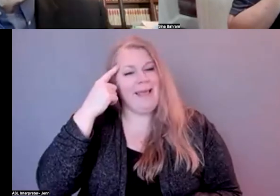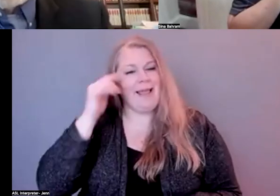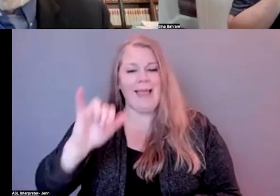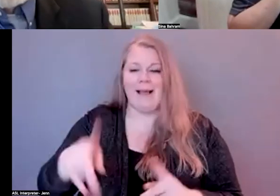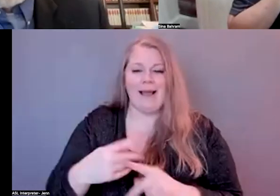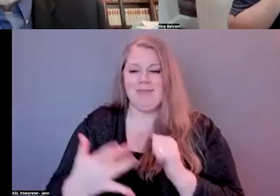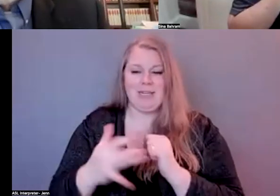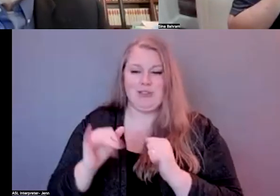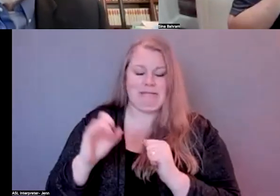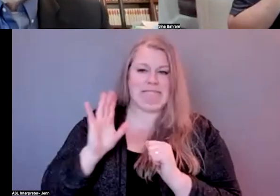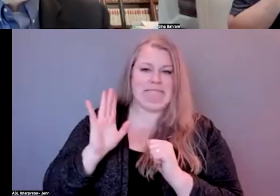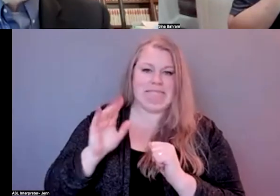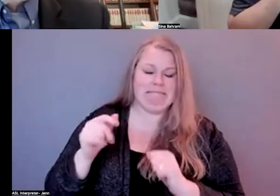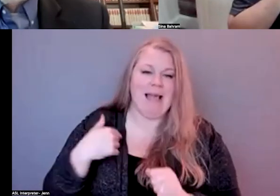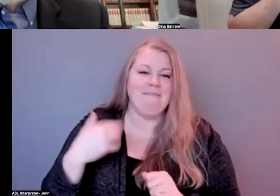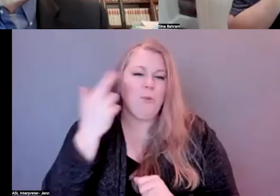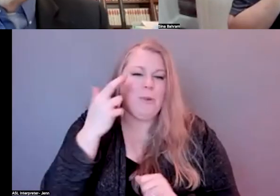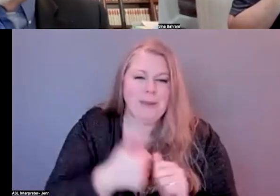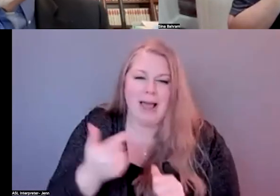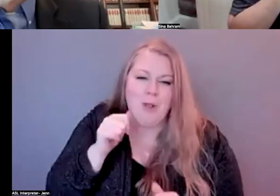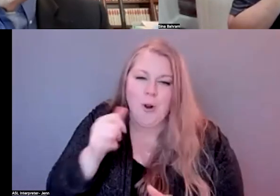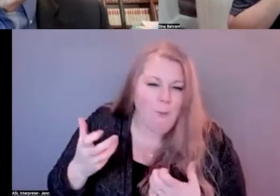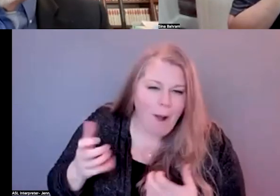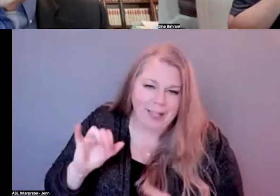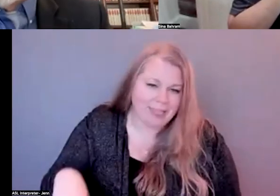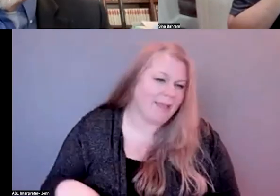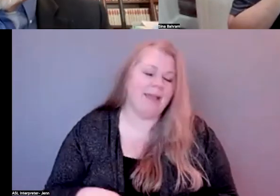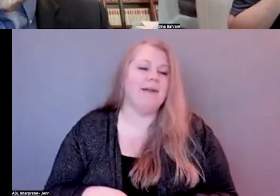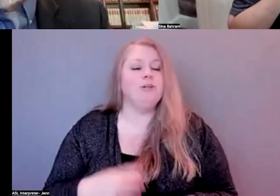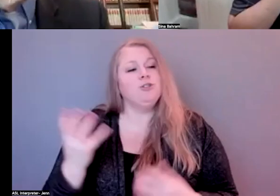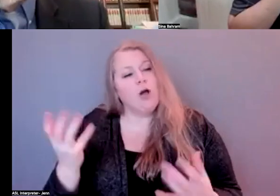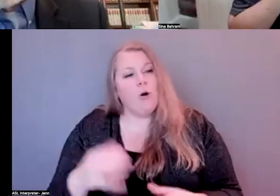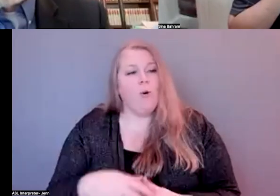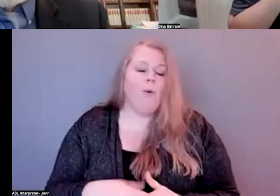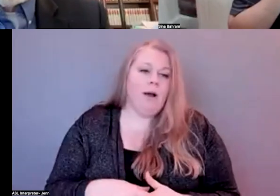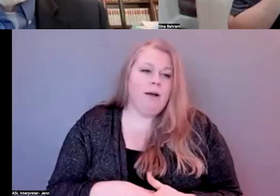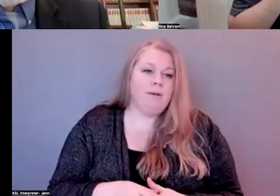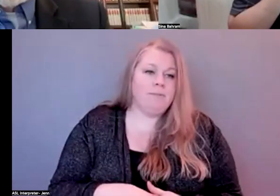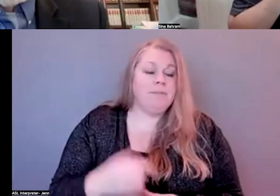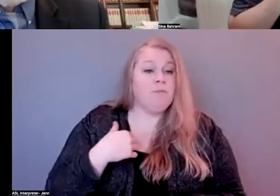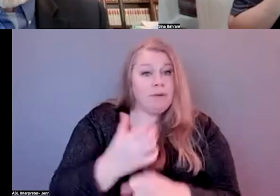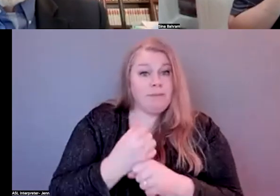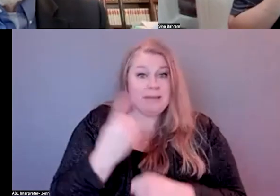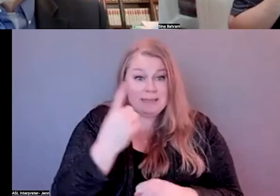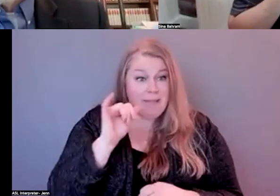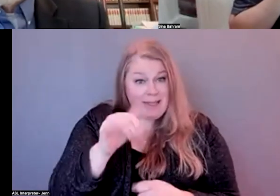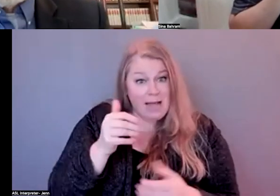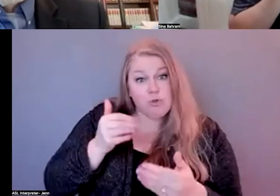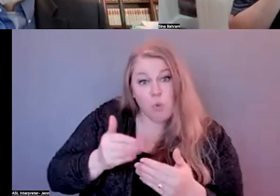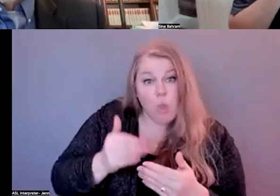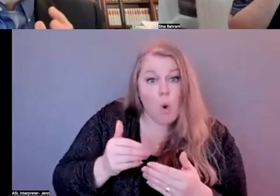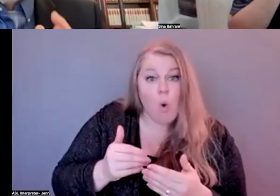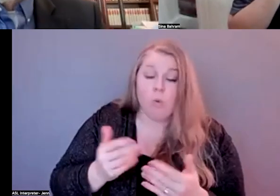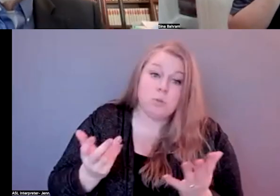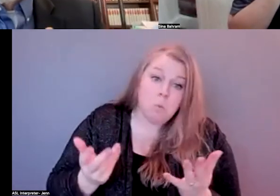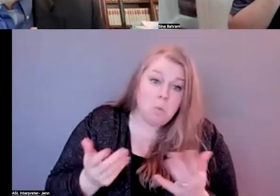something. They have lots of different reasons why they don't want to. So if we get something that's close, maybe they